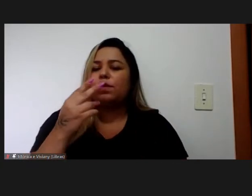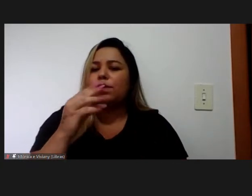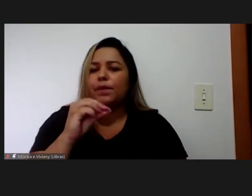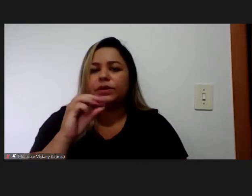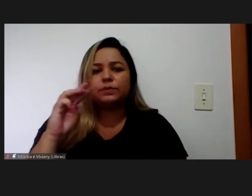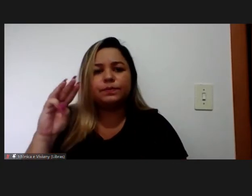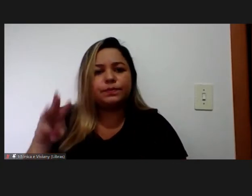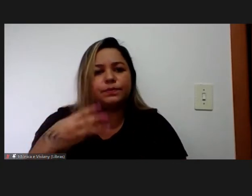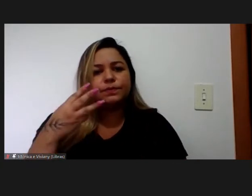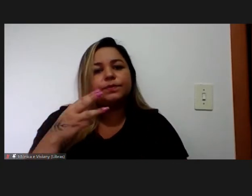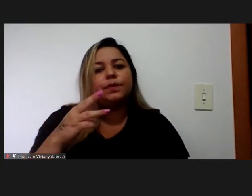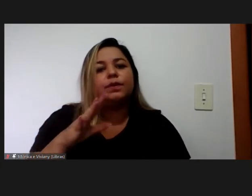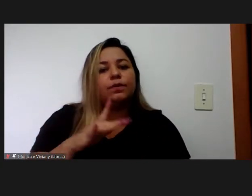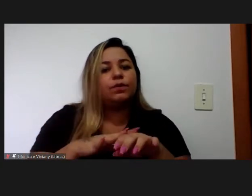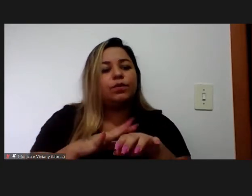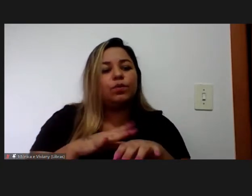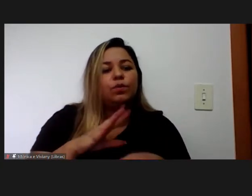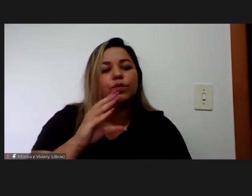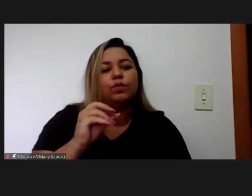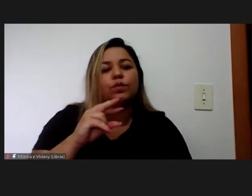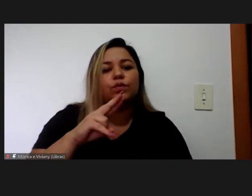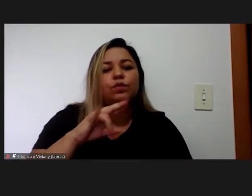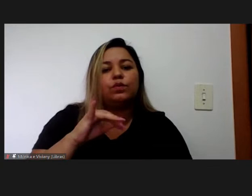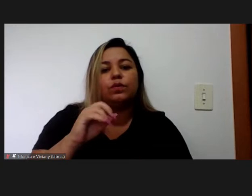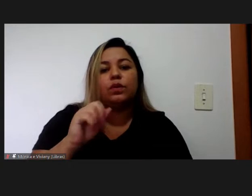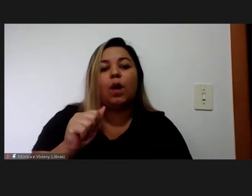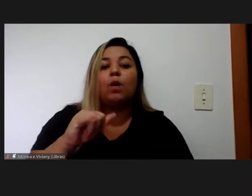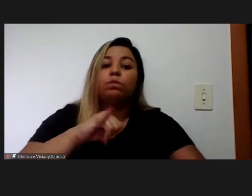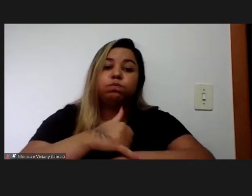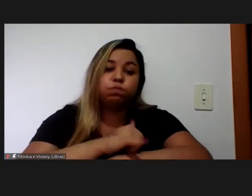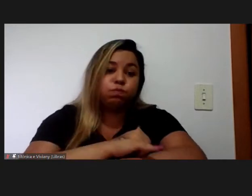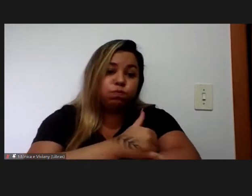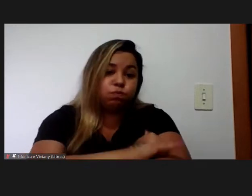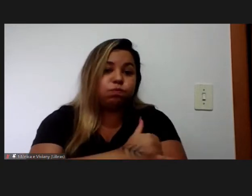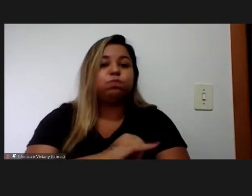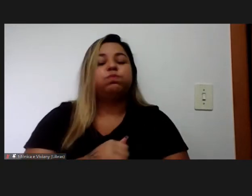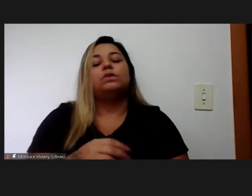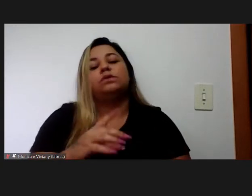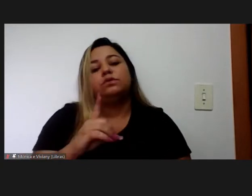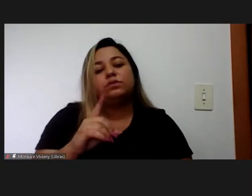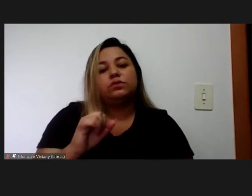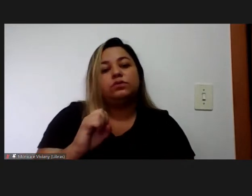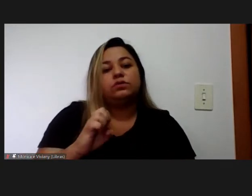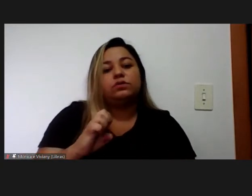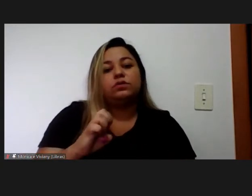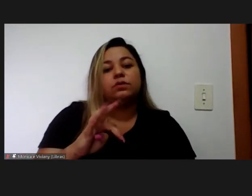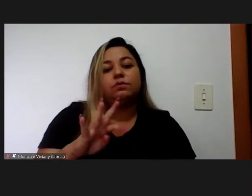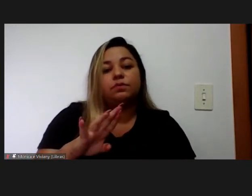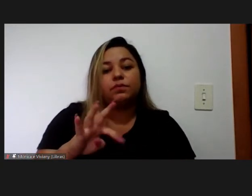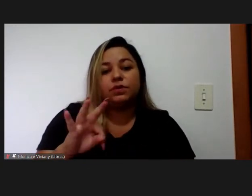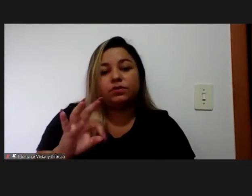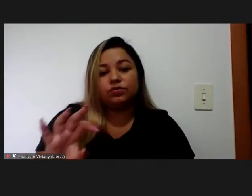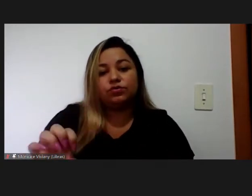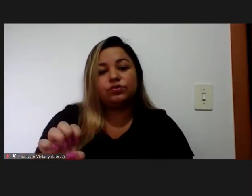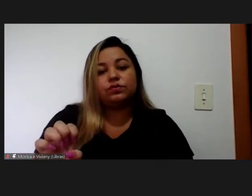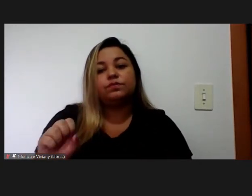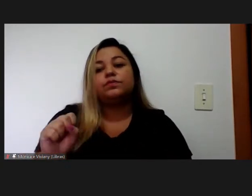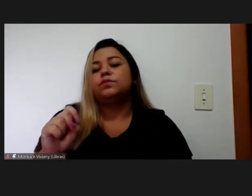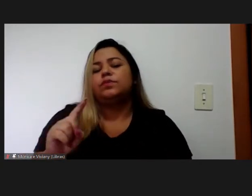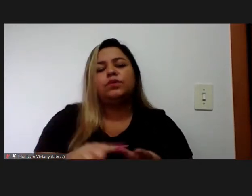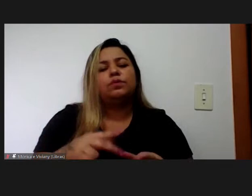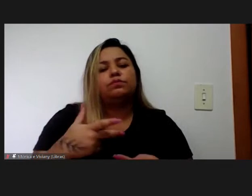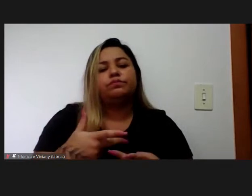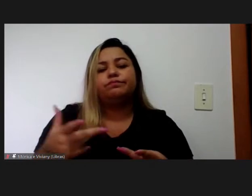a decree for chronic diseases focusing in obesity, diabetes, and hypertension. This is